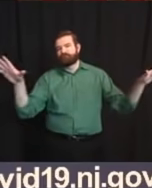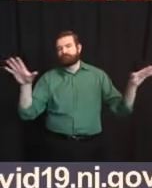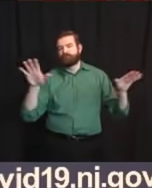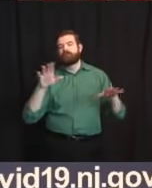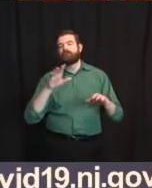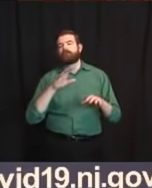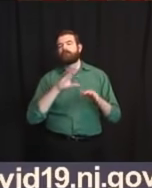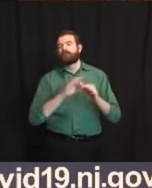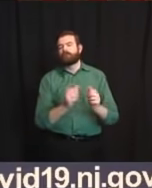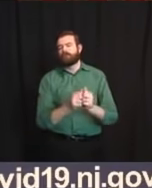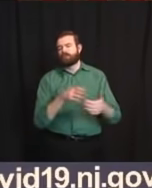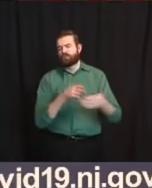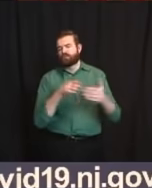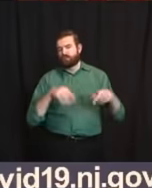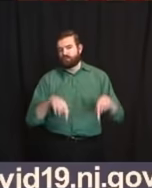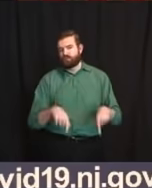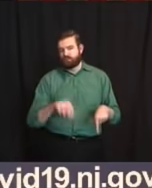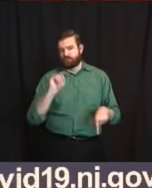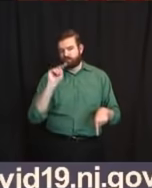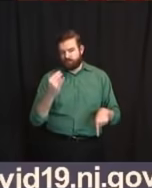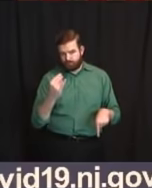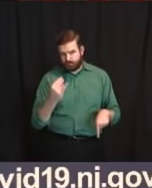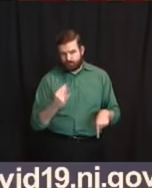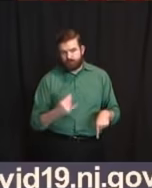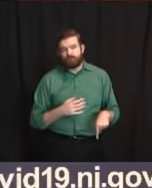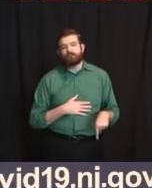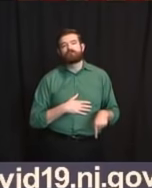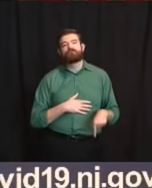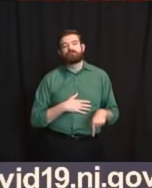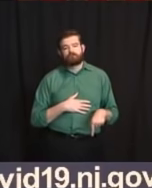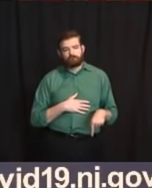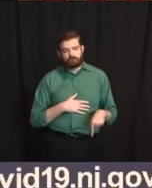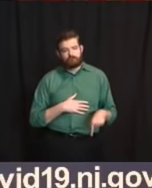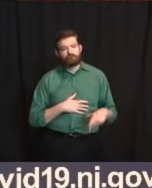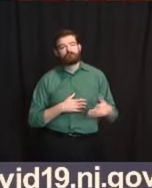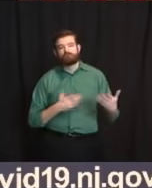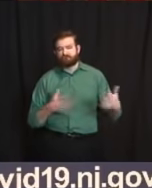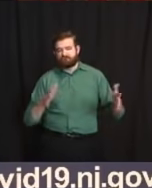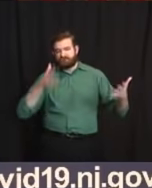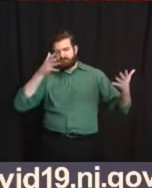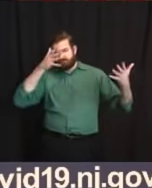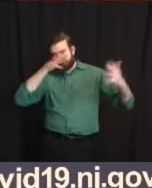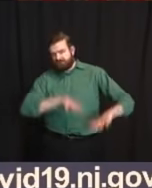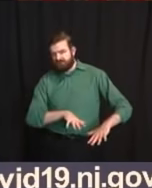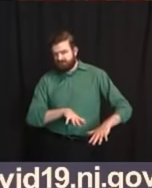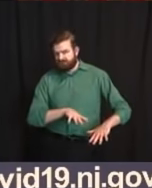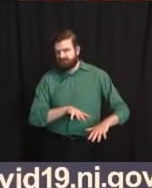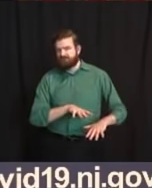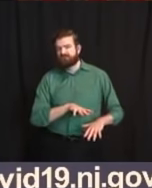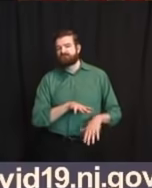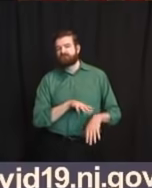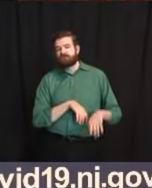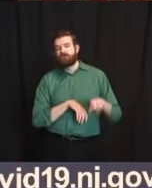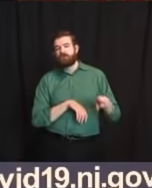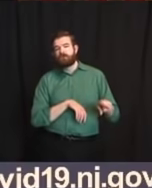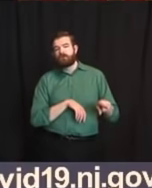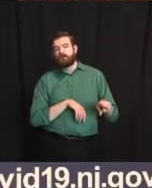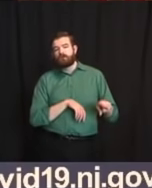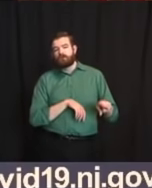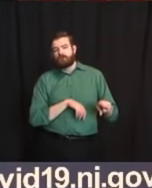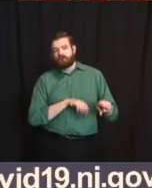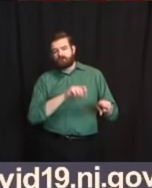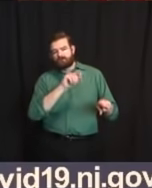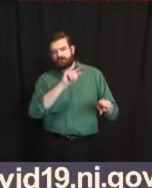think it's a fair and reasonable settlement. We've worked collaboratively and constructively with Katie and her team to institute